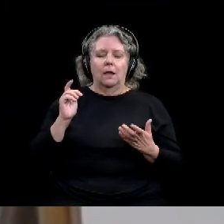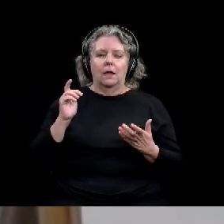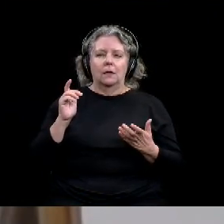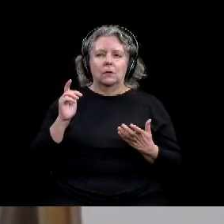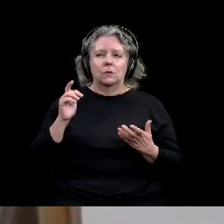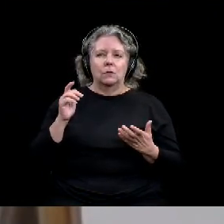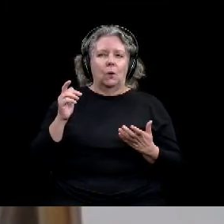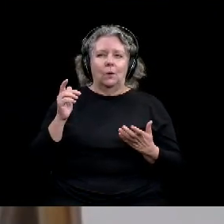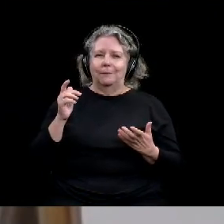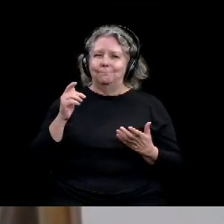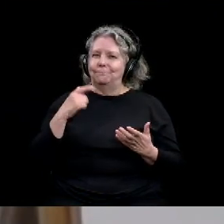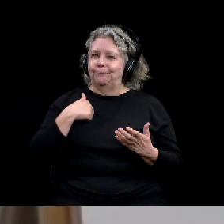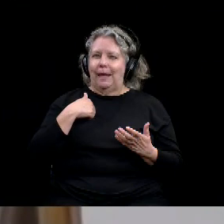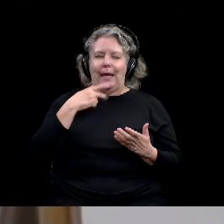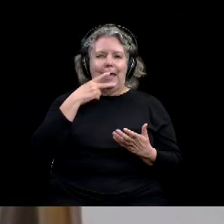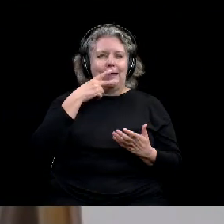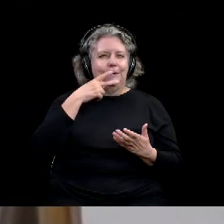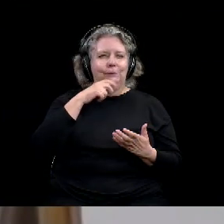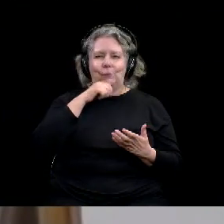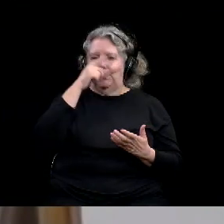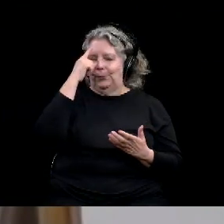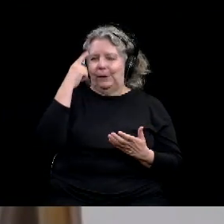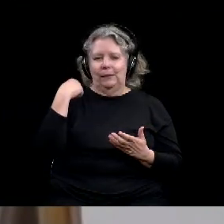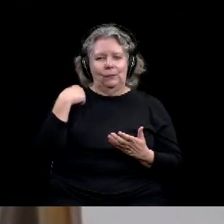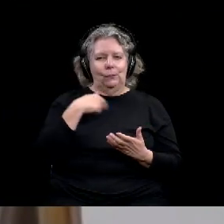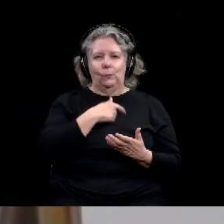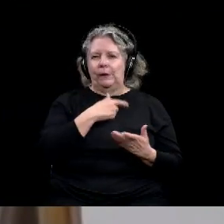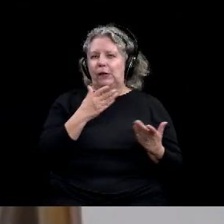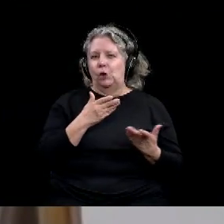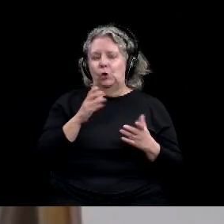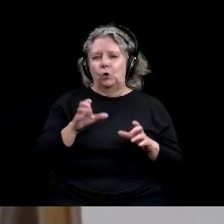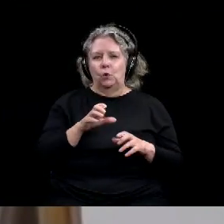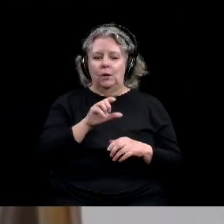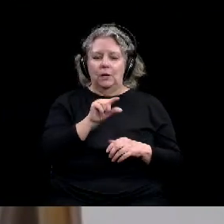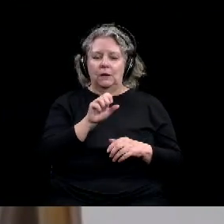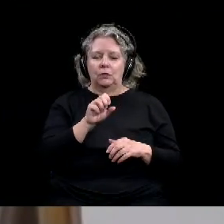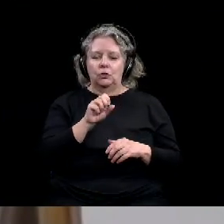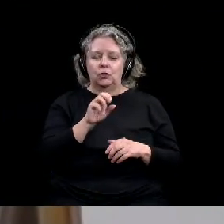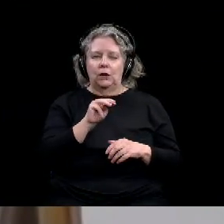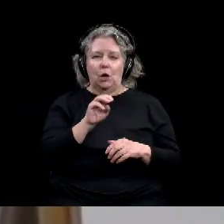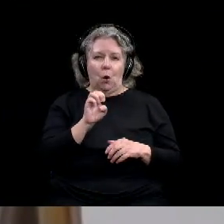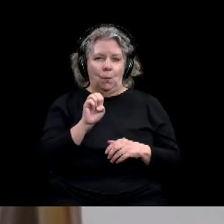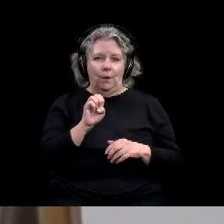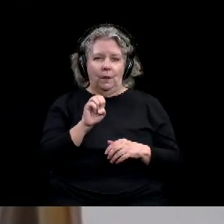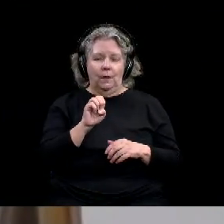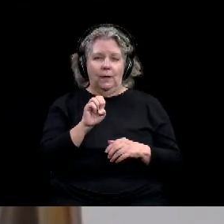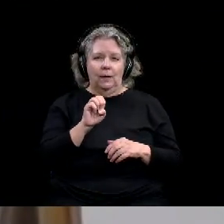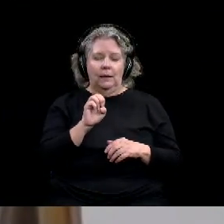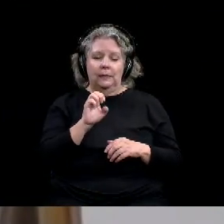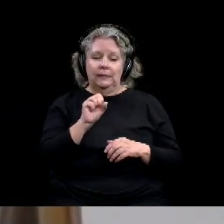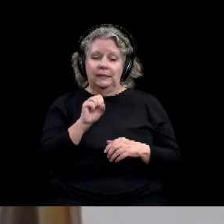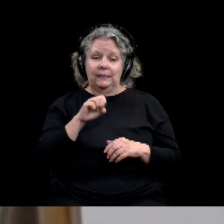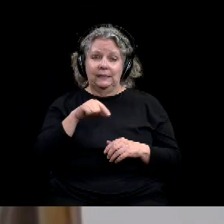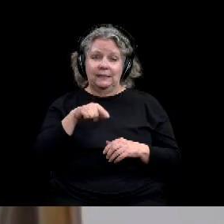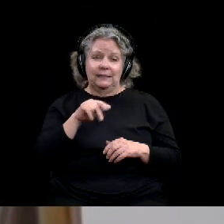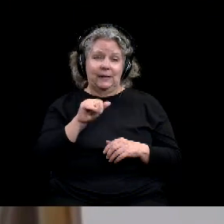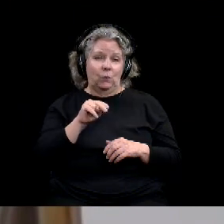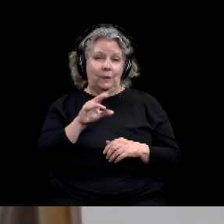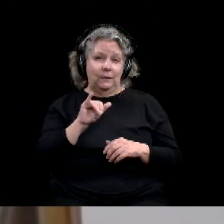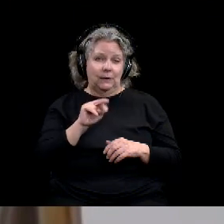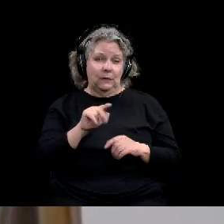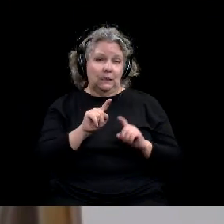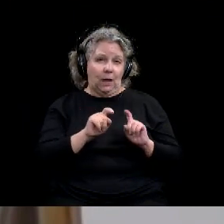lab in Temple that does genomic sequencing at Baylor Scott and White, but I suspect that if they had